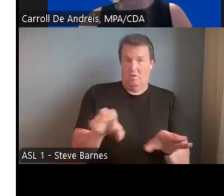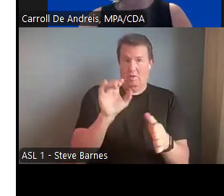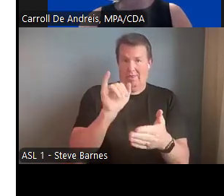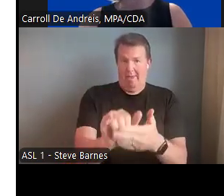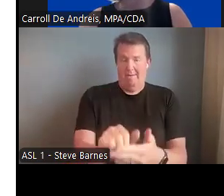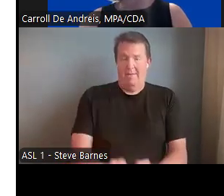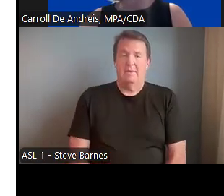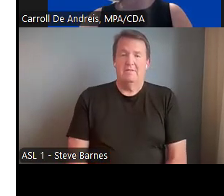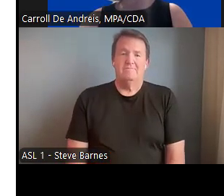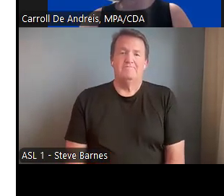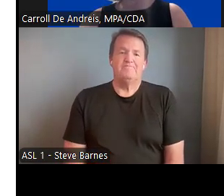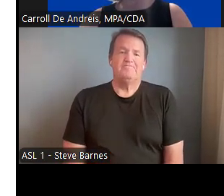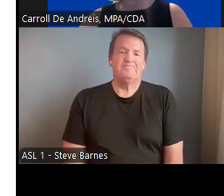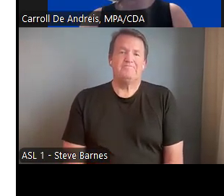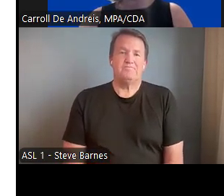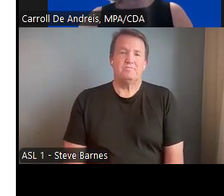Next slide.